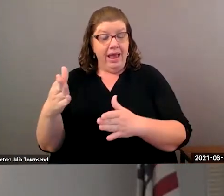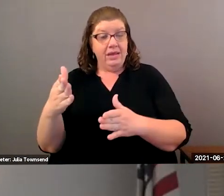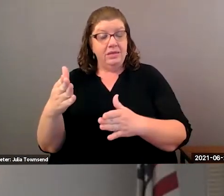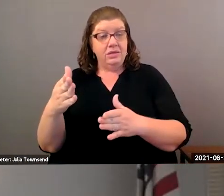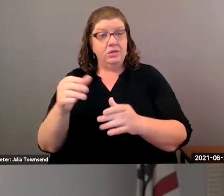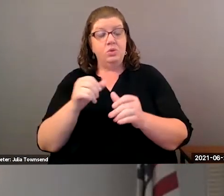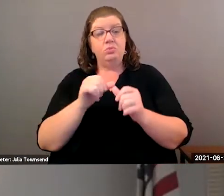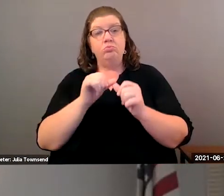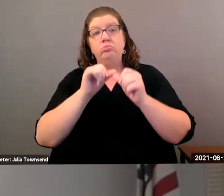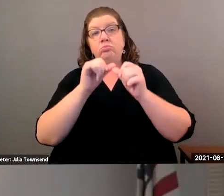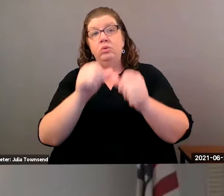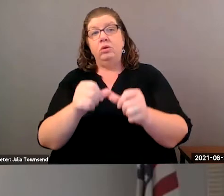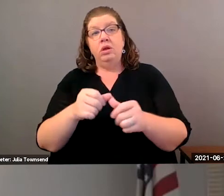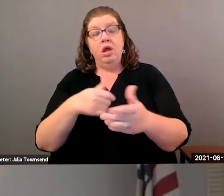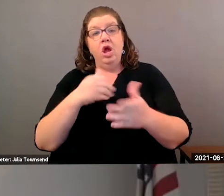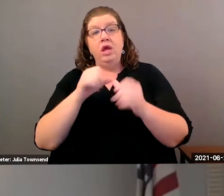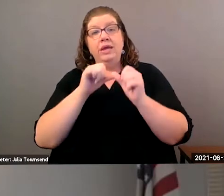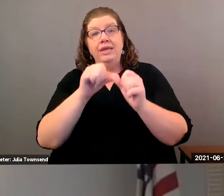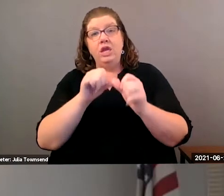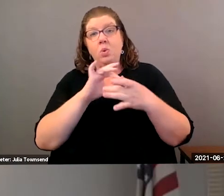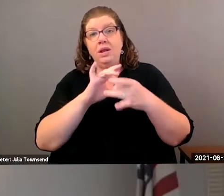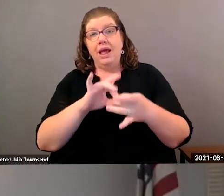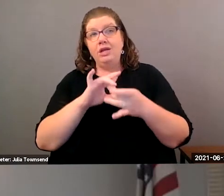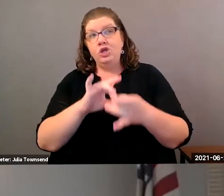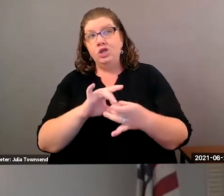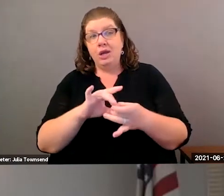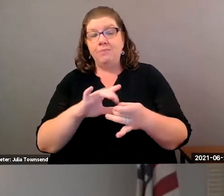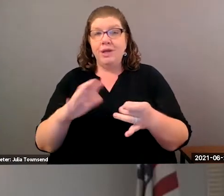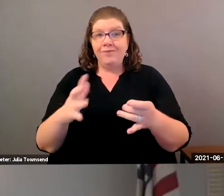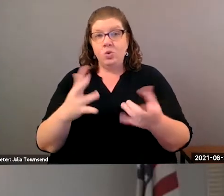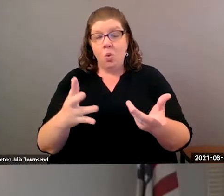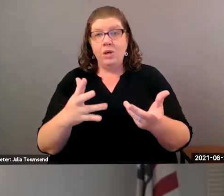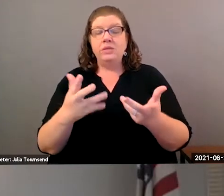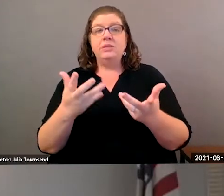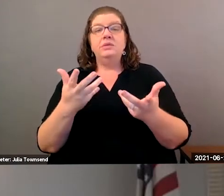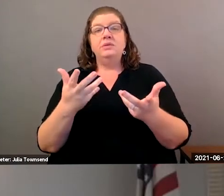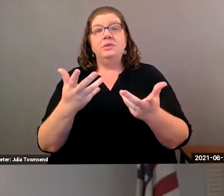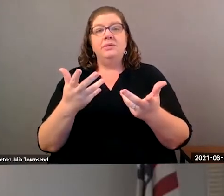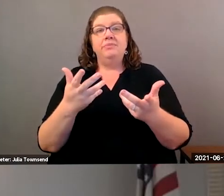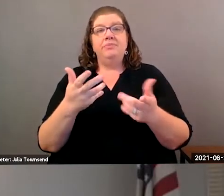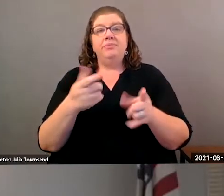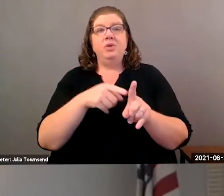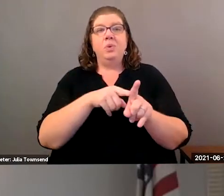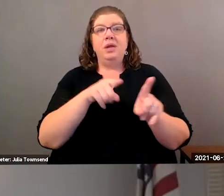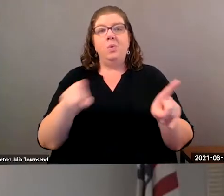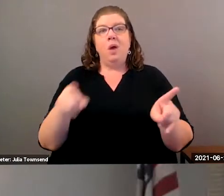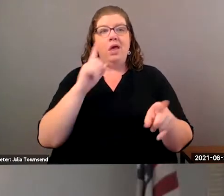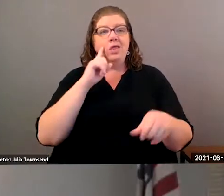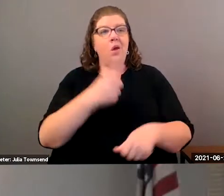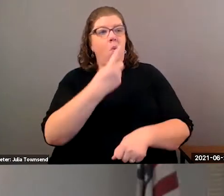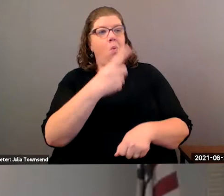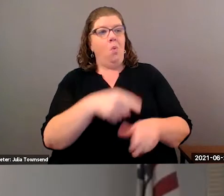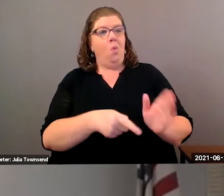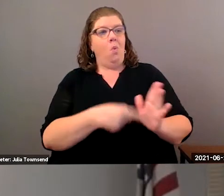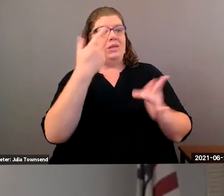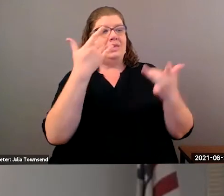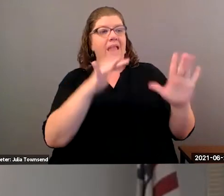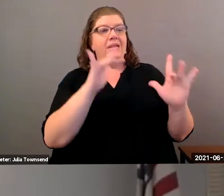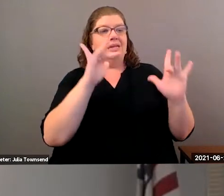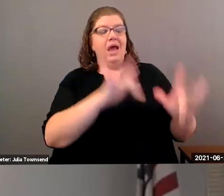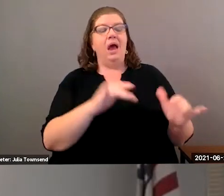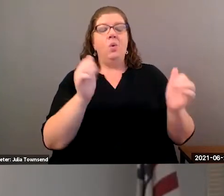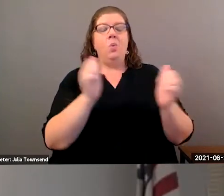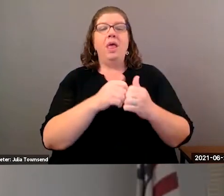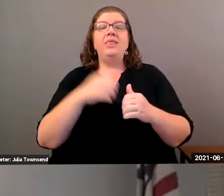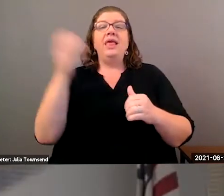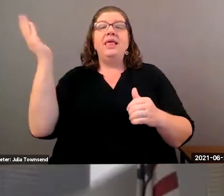with a continuing relationship of sorts and getting away from sort of the one and done with the keynote speakers?